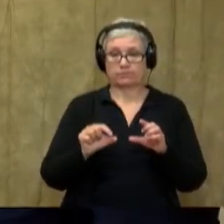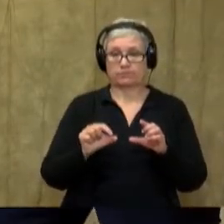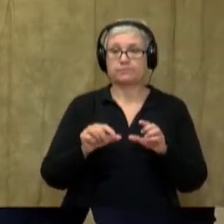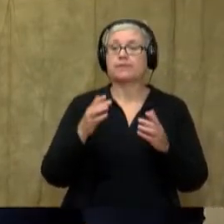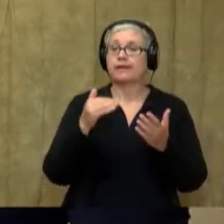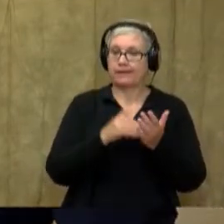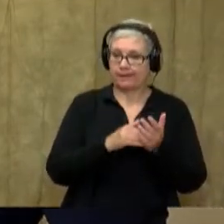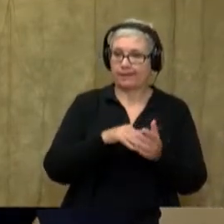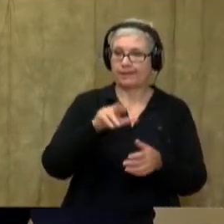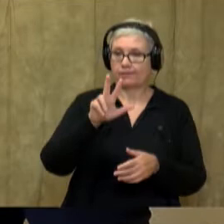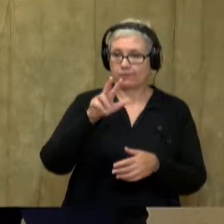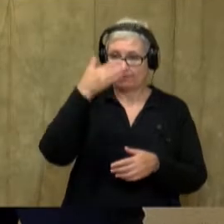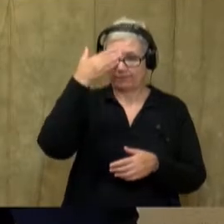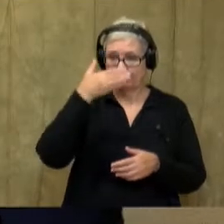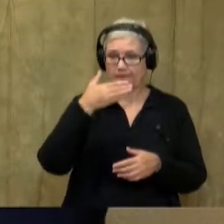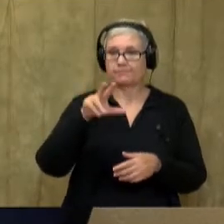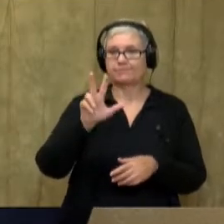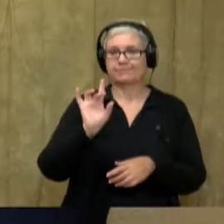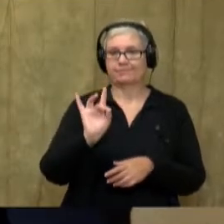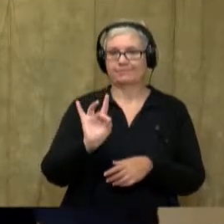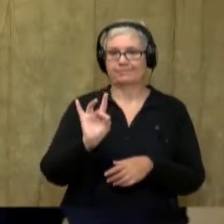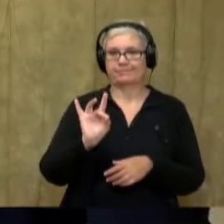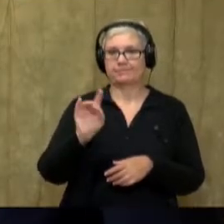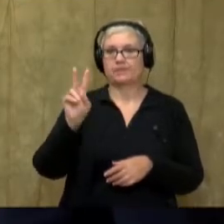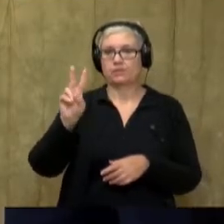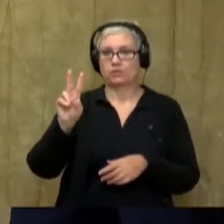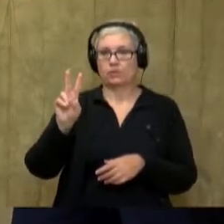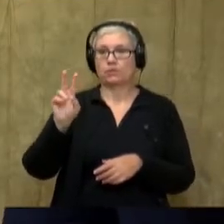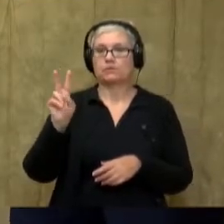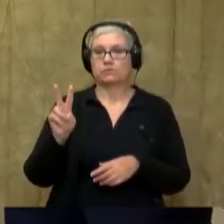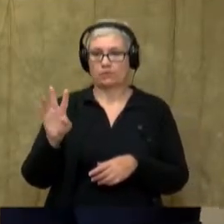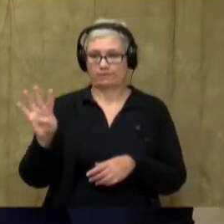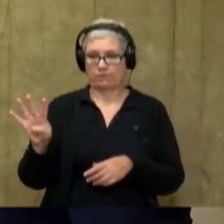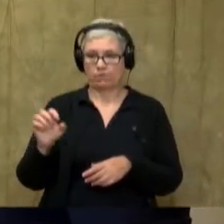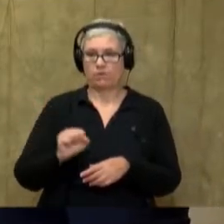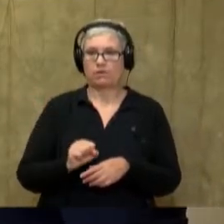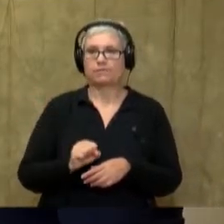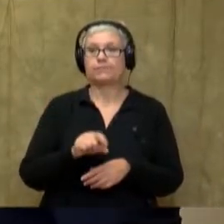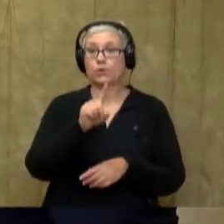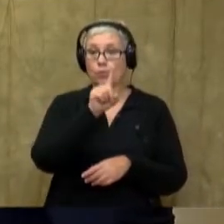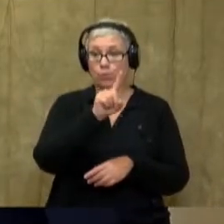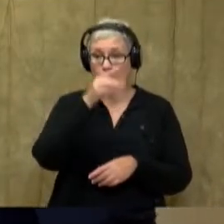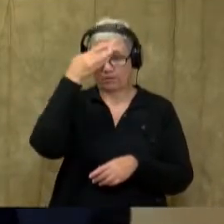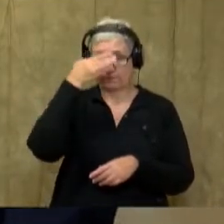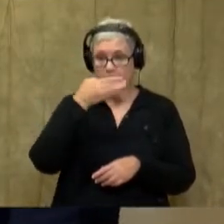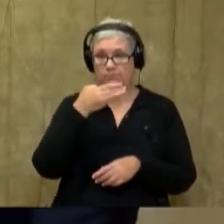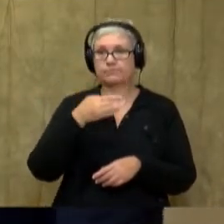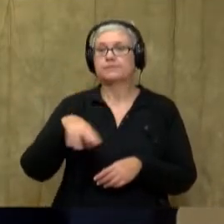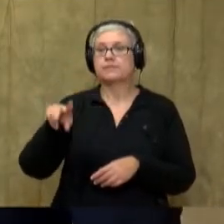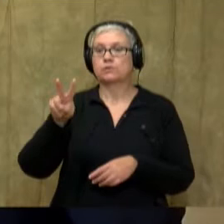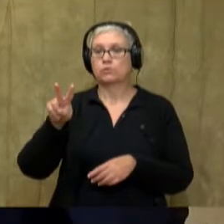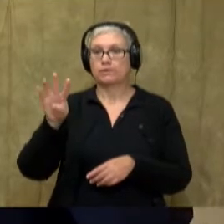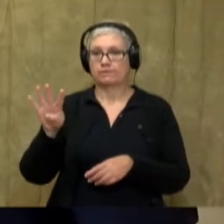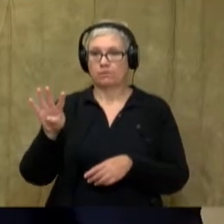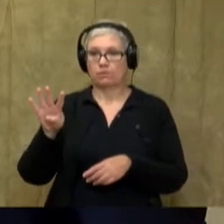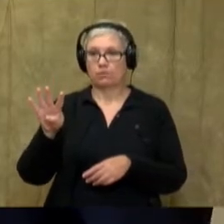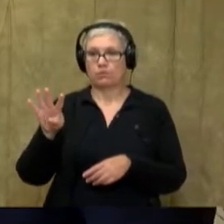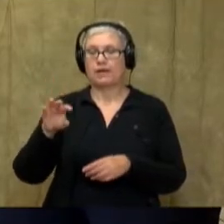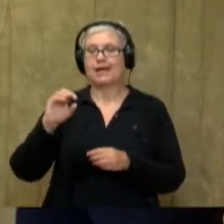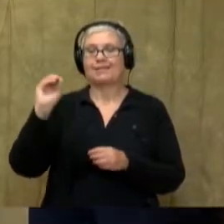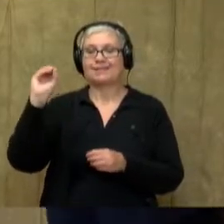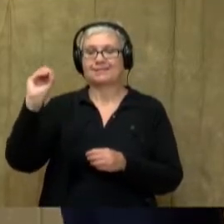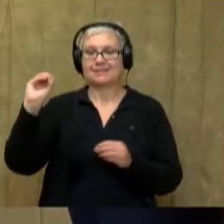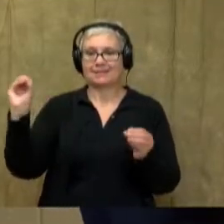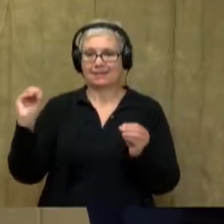painted, 24 cubes that have 2 faces painted along those edges, 24 in the middle of each